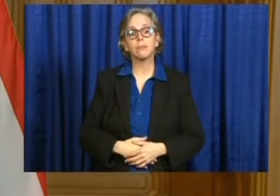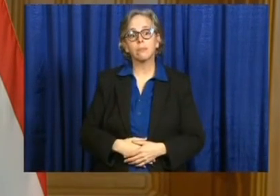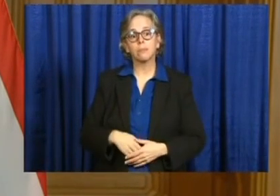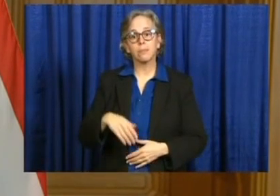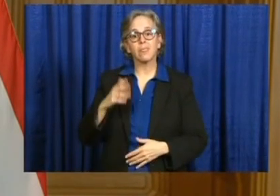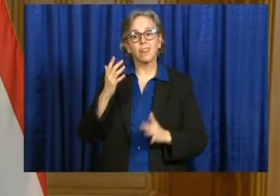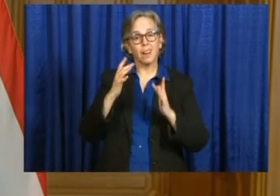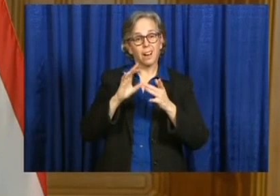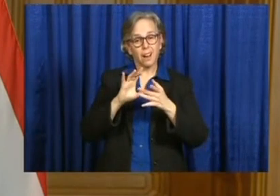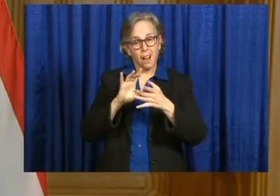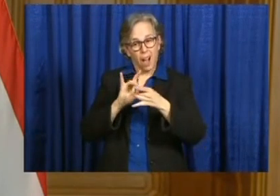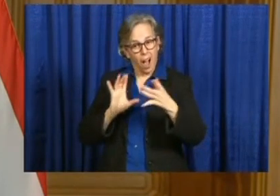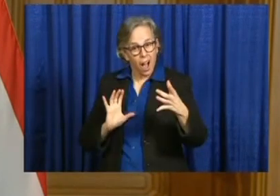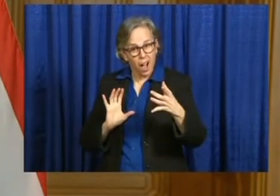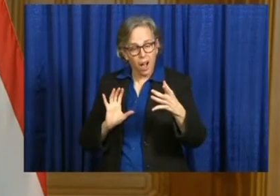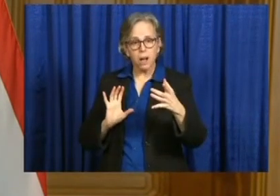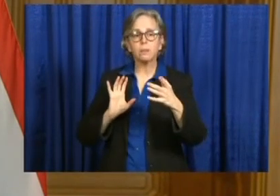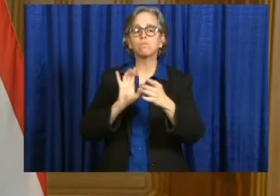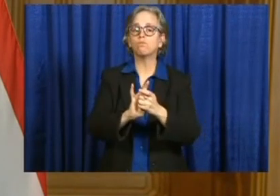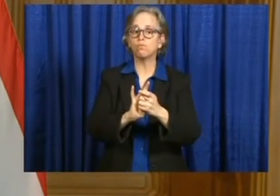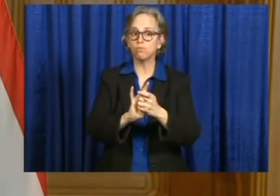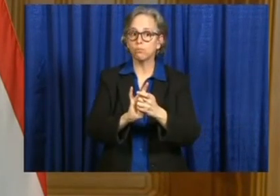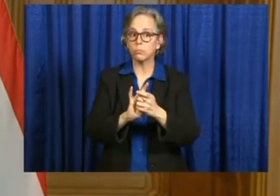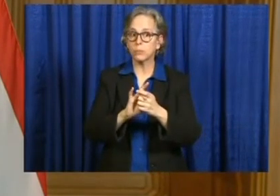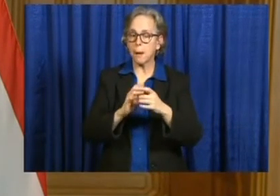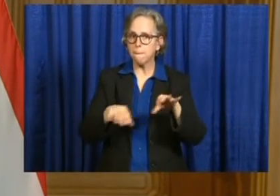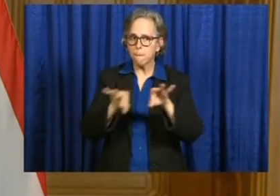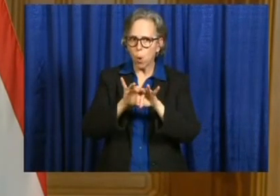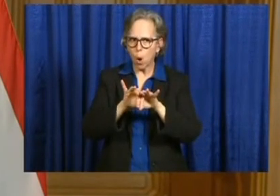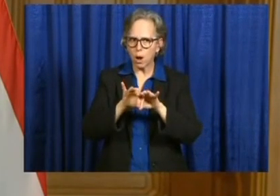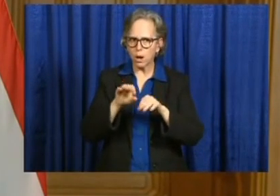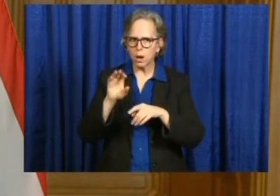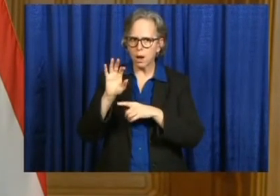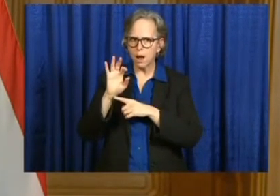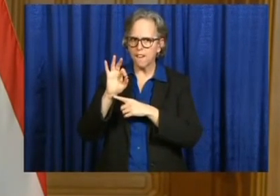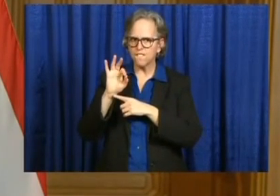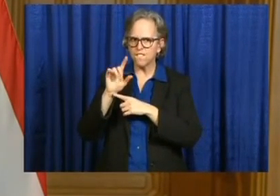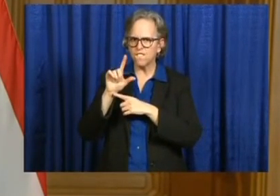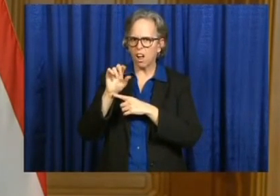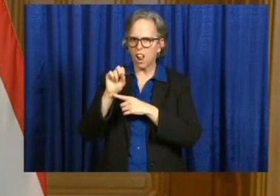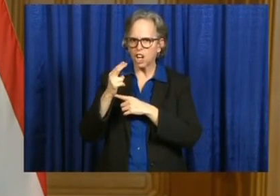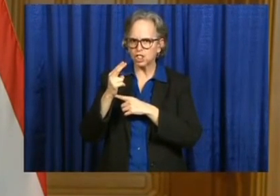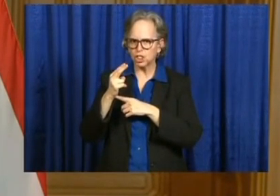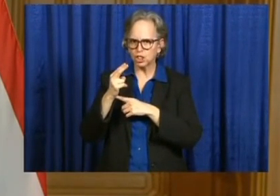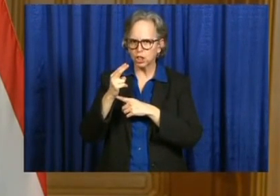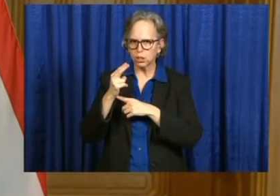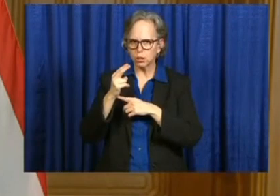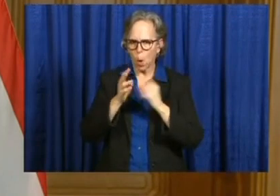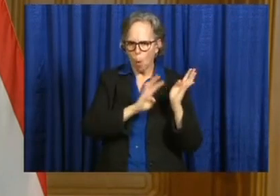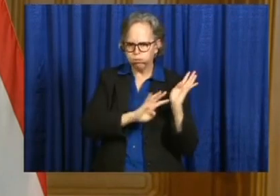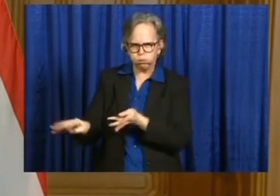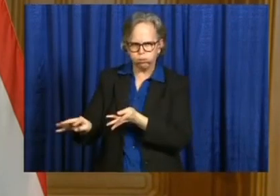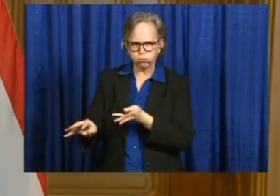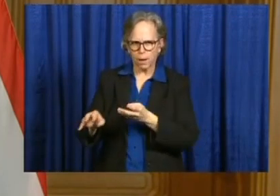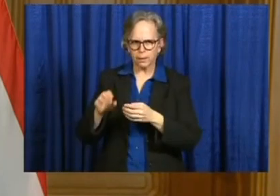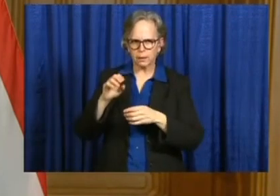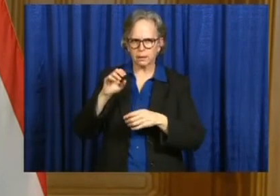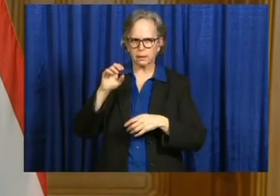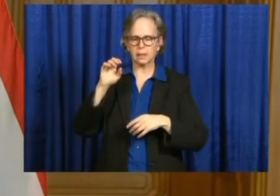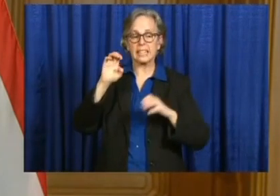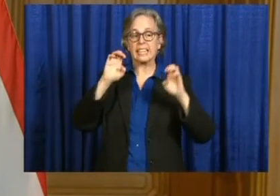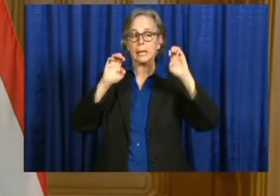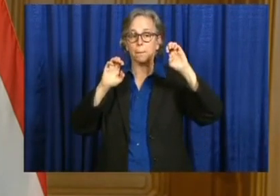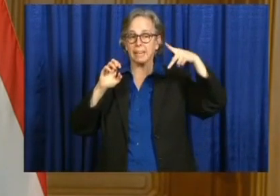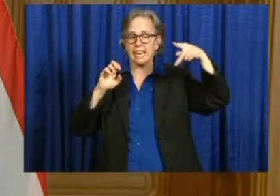been inactive, they must first flush the system. The Ohio EPA will be putting out guidance on how to do this, and we will get it